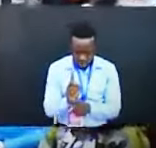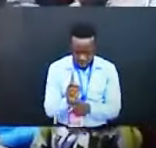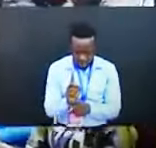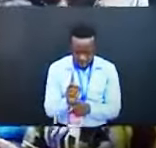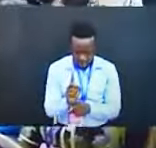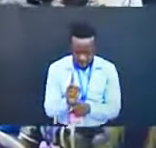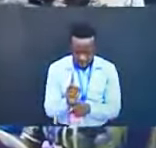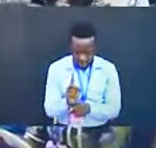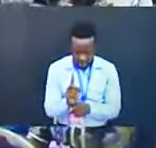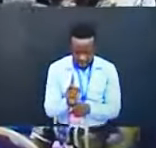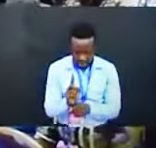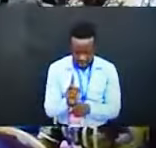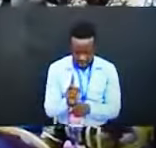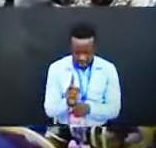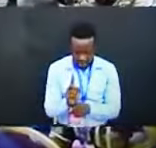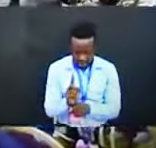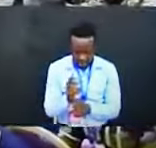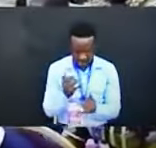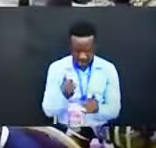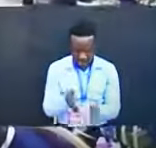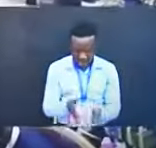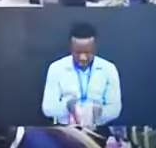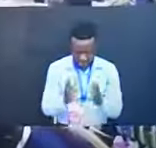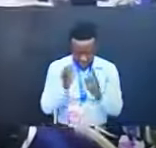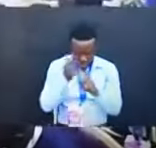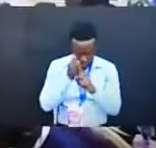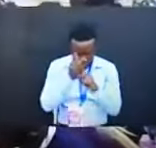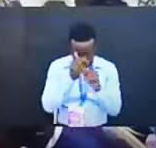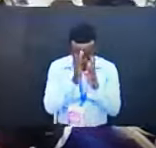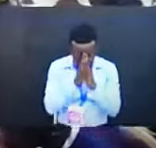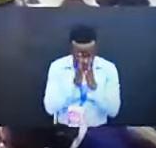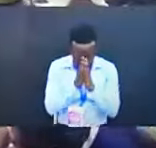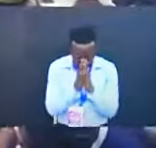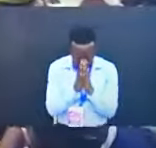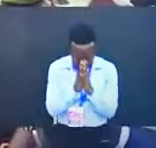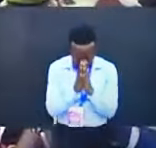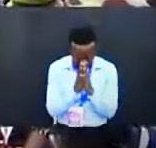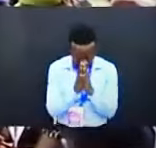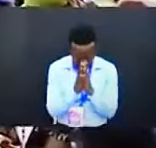Can I give you some space to pray? Shall we pray?